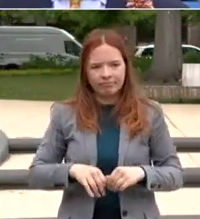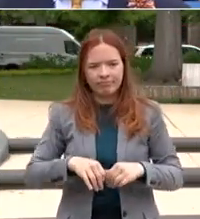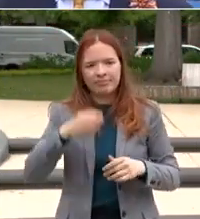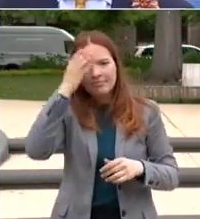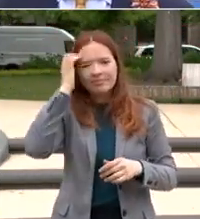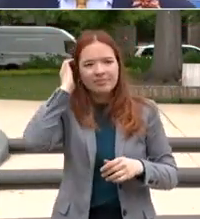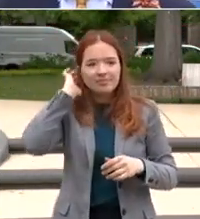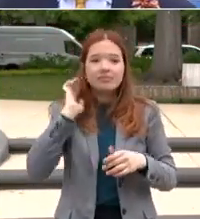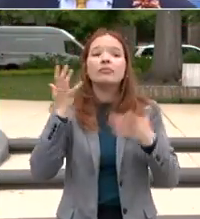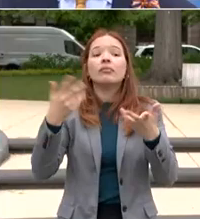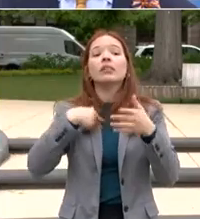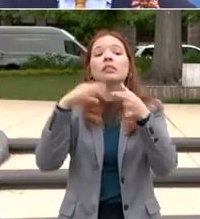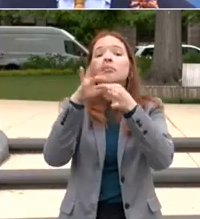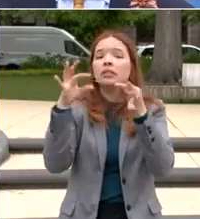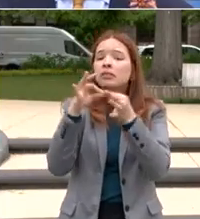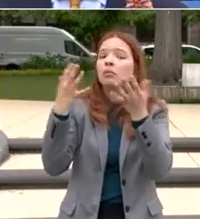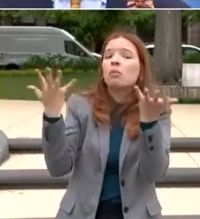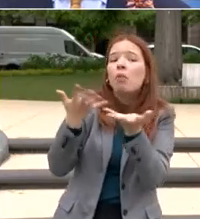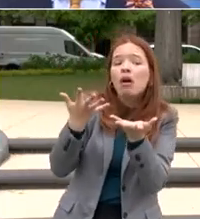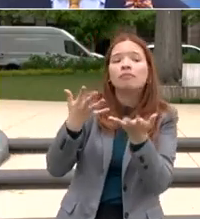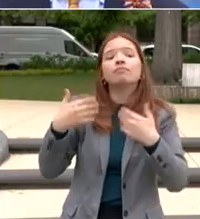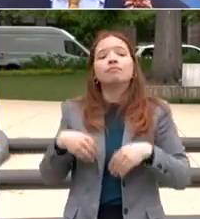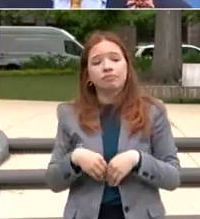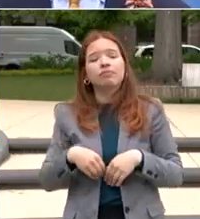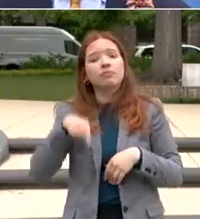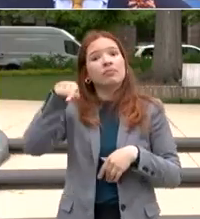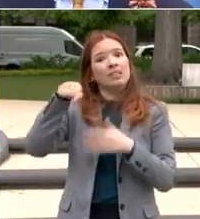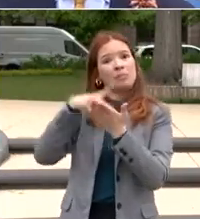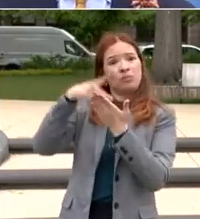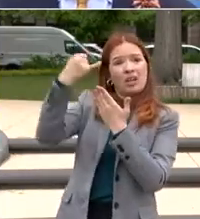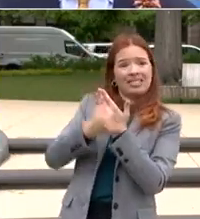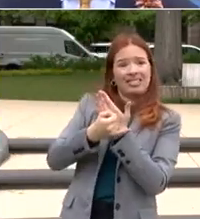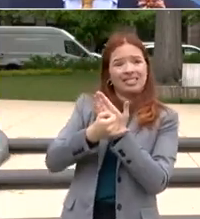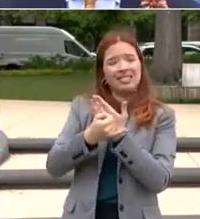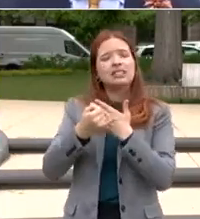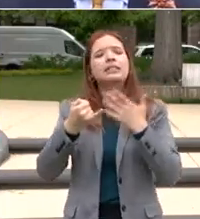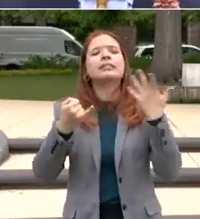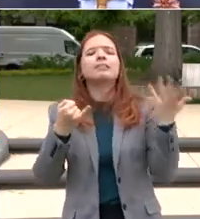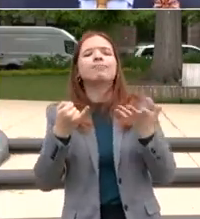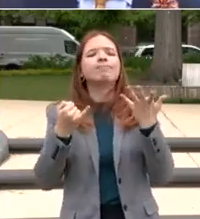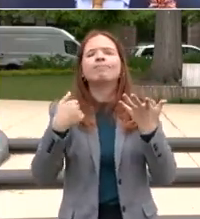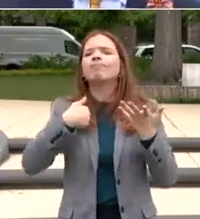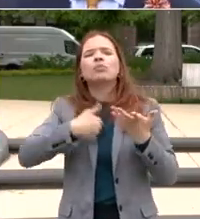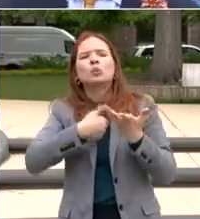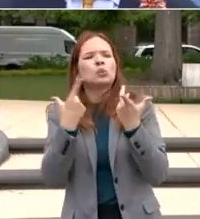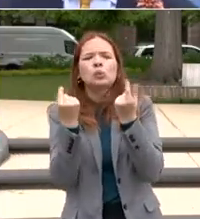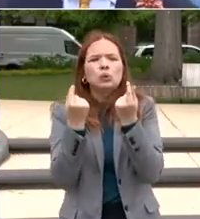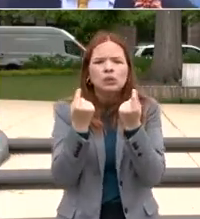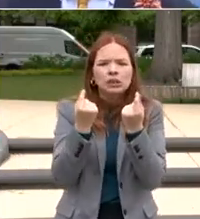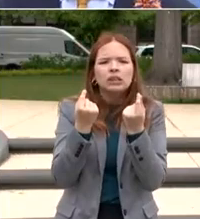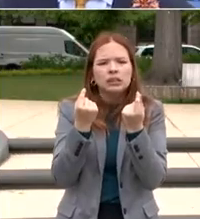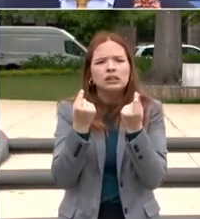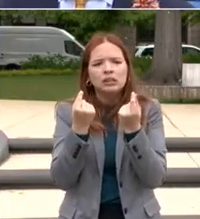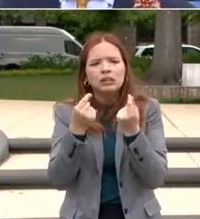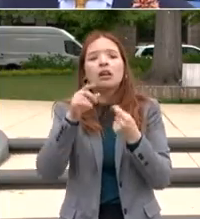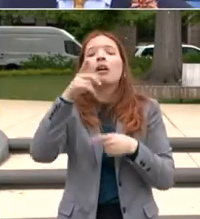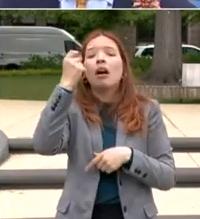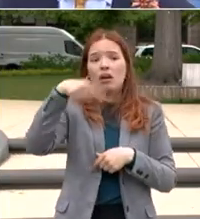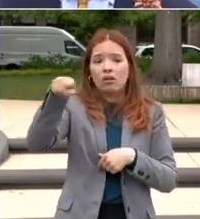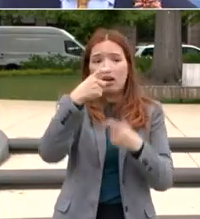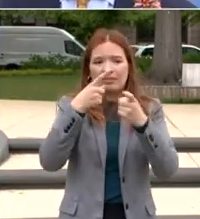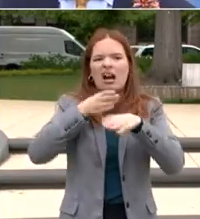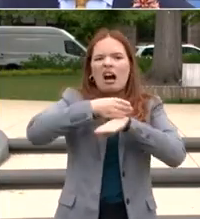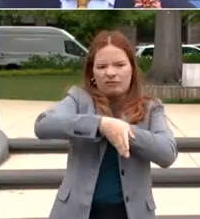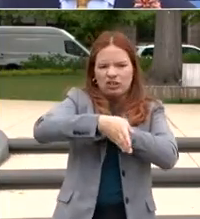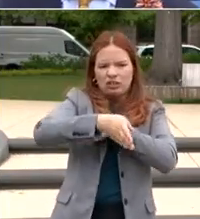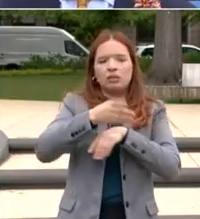more about what the project is, and we'll be able to take a few questions. But I wanted to turn to your council